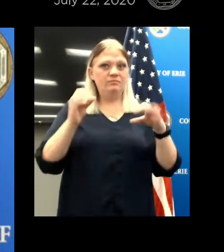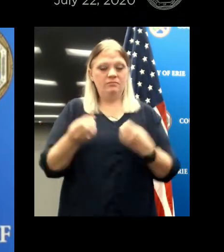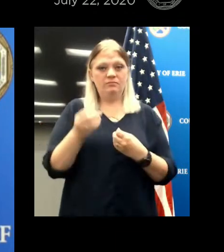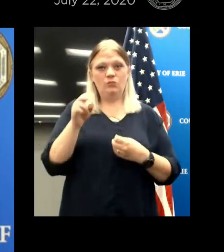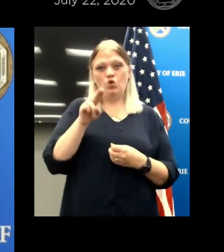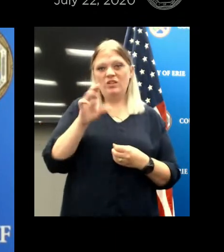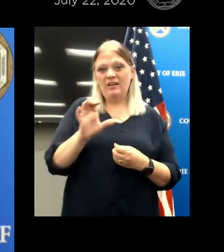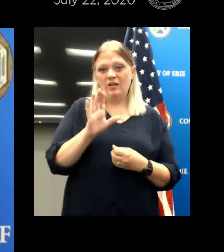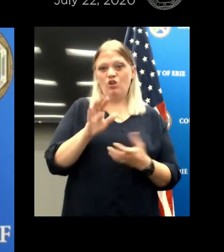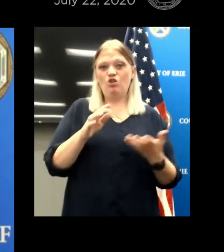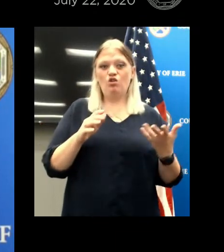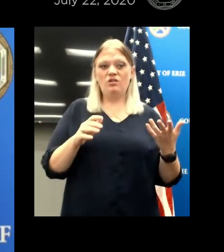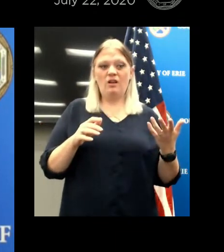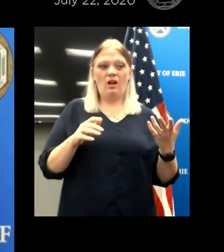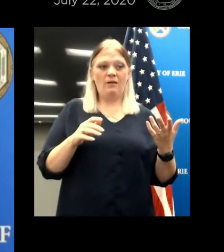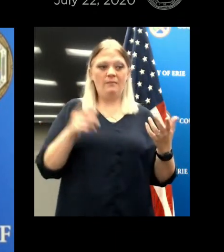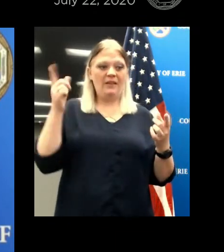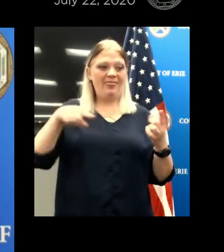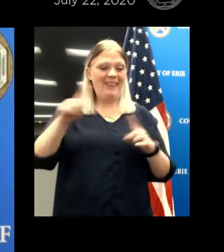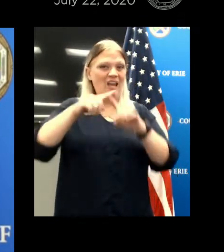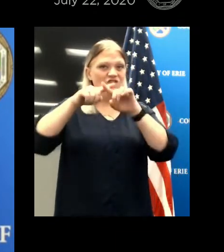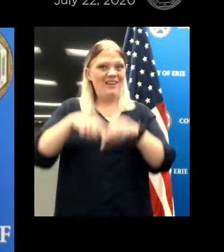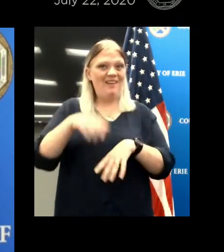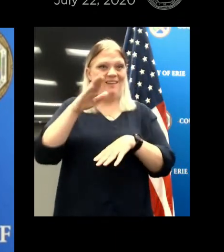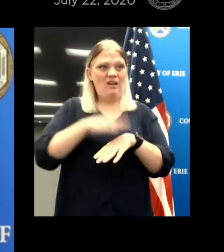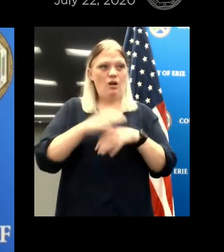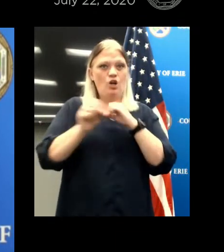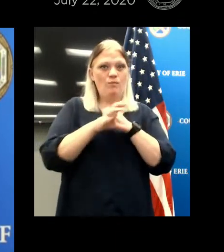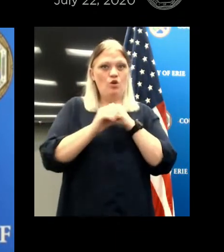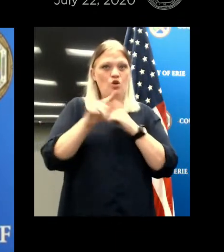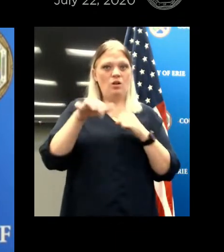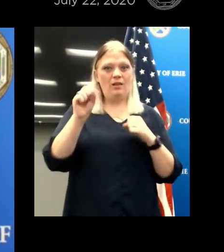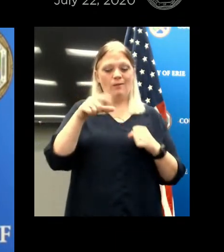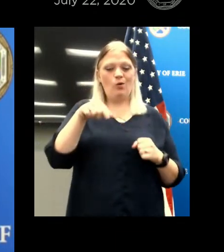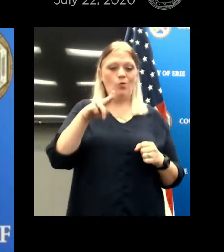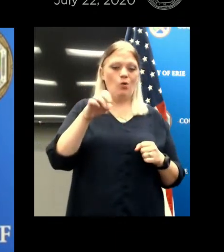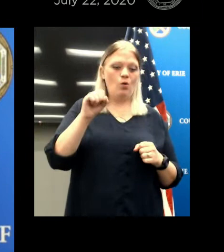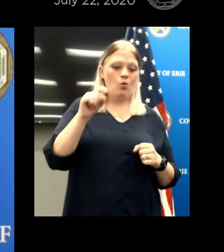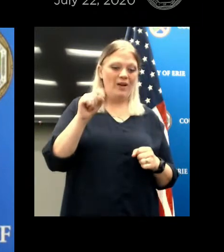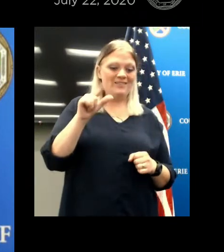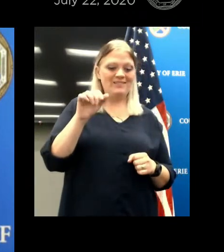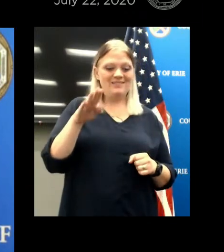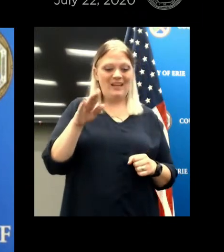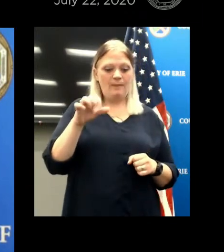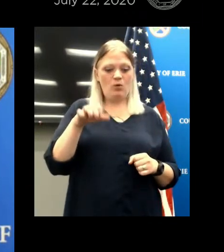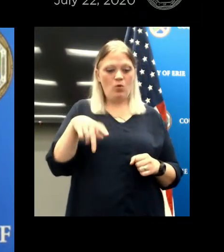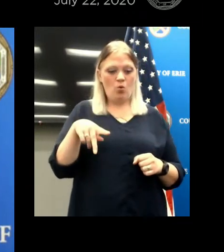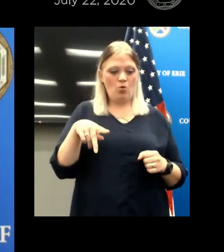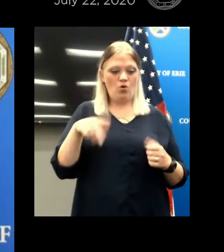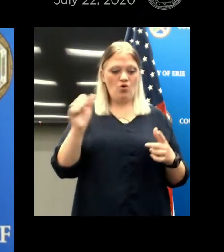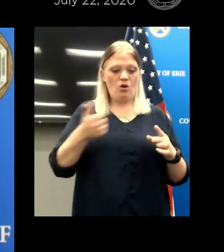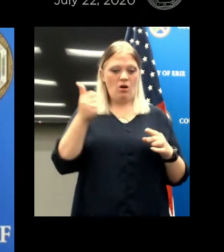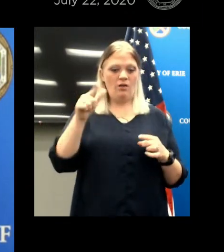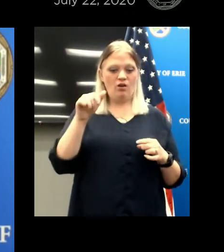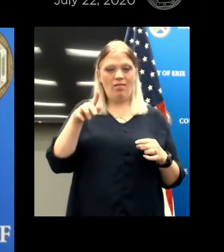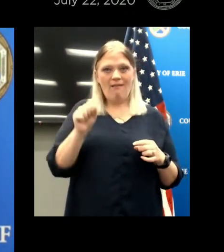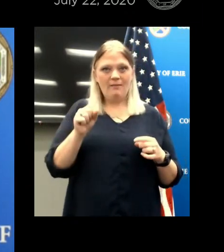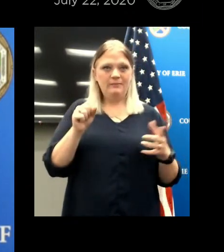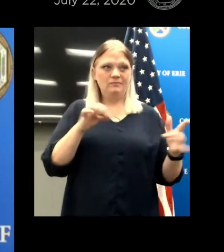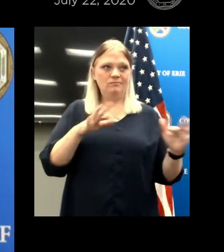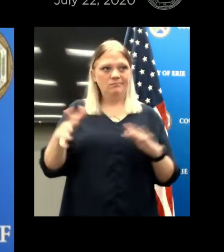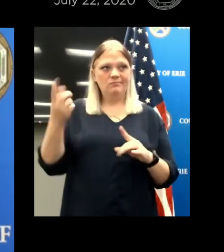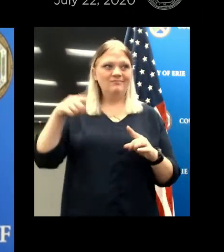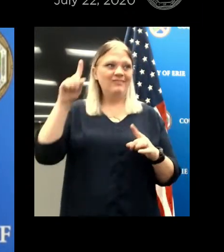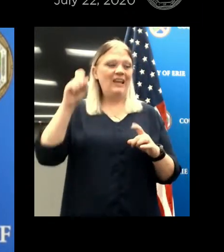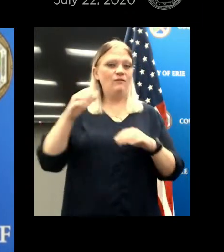urgent care centers, they rely on these commercial labs like Quest, LabCorp, other laboratories that